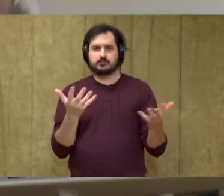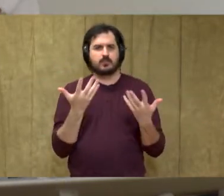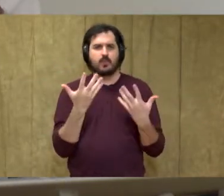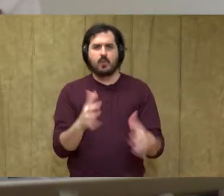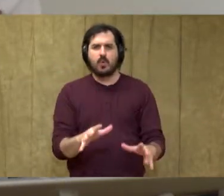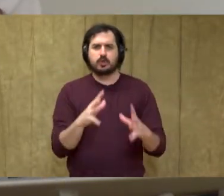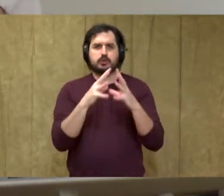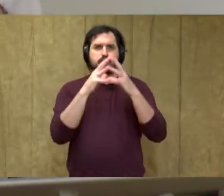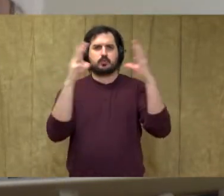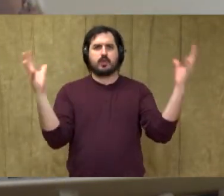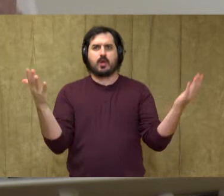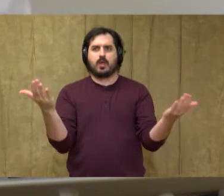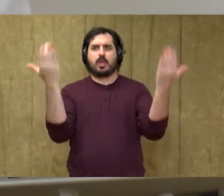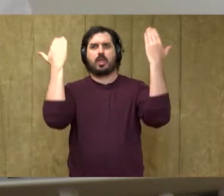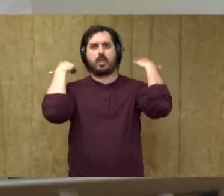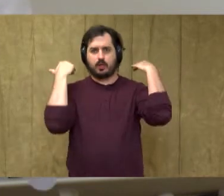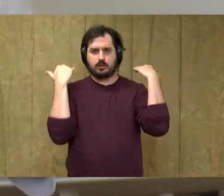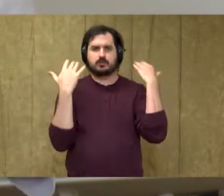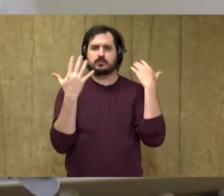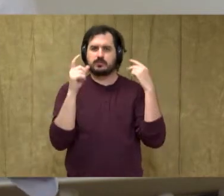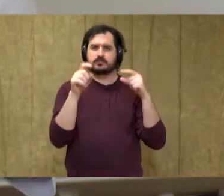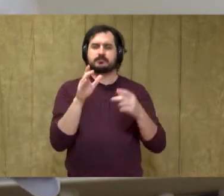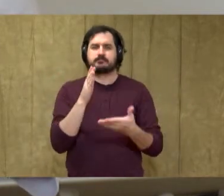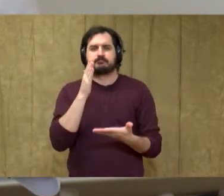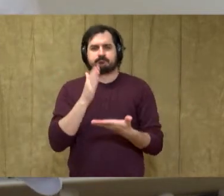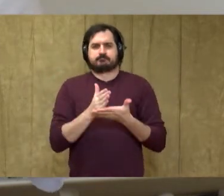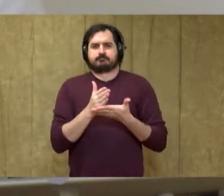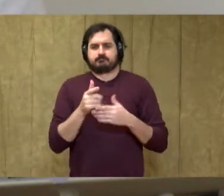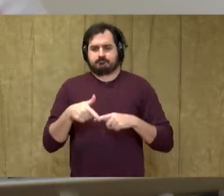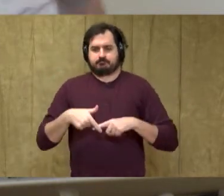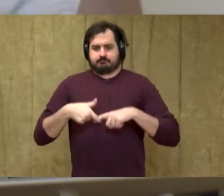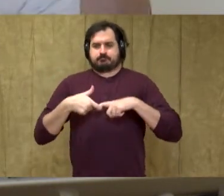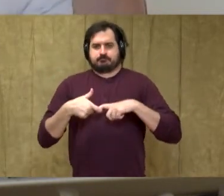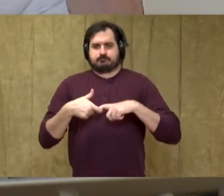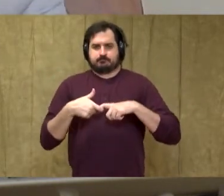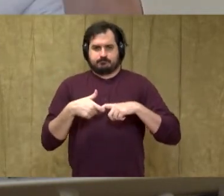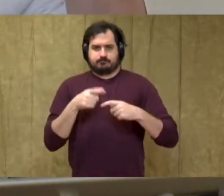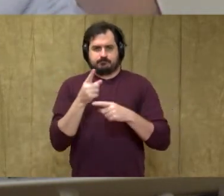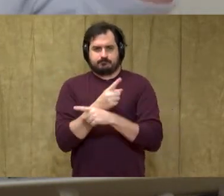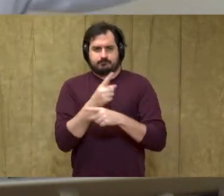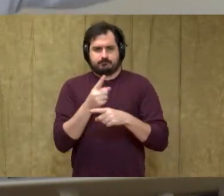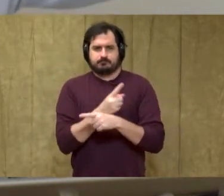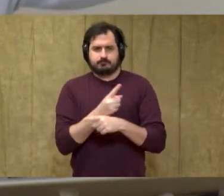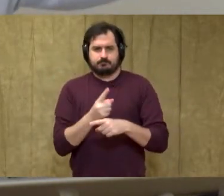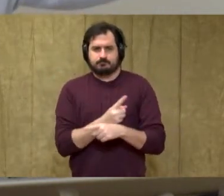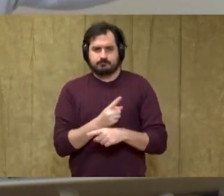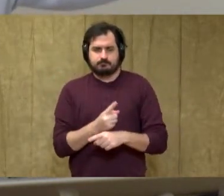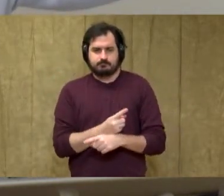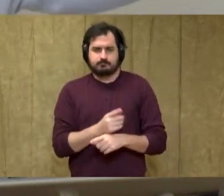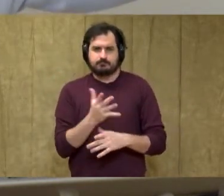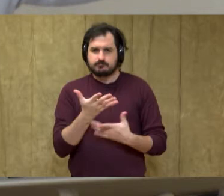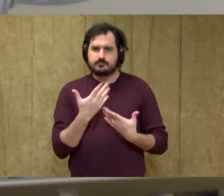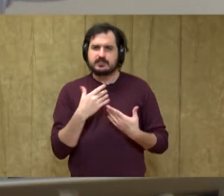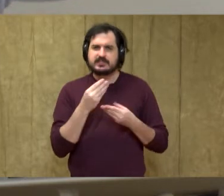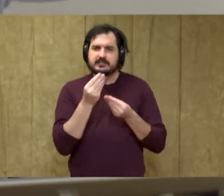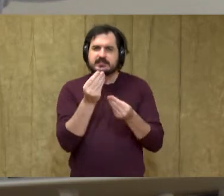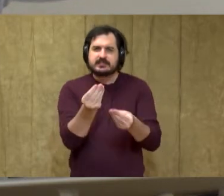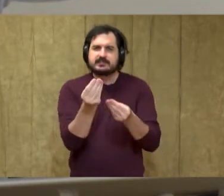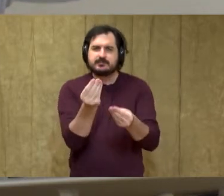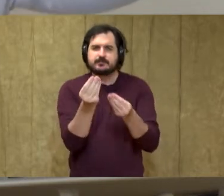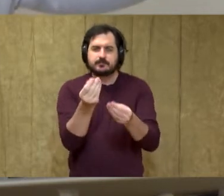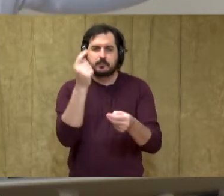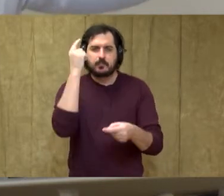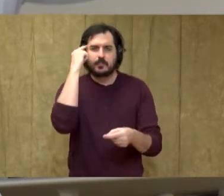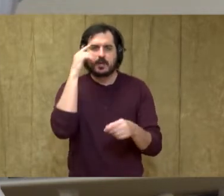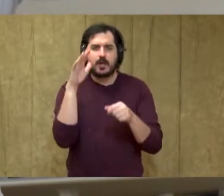too much. Stop at those appropriate times and allow your brain enough think time and wait